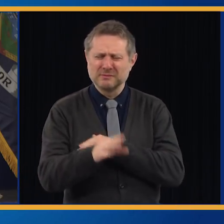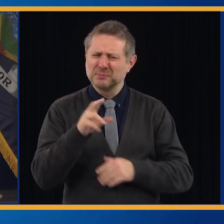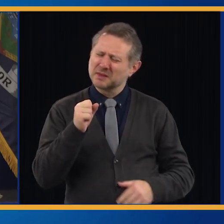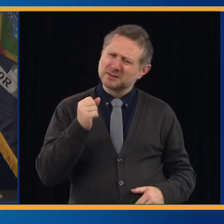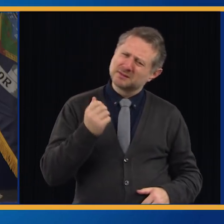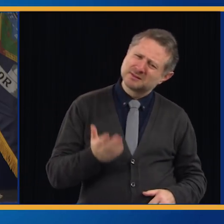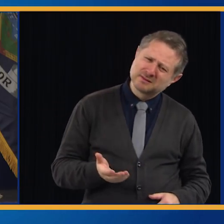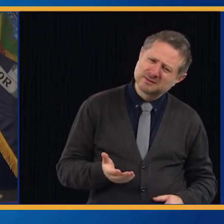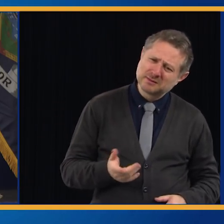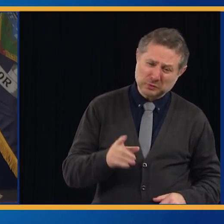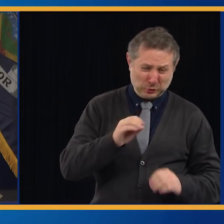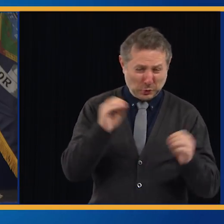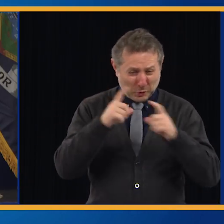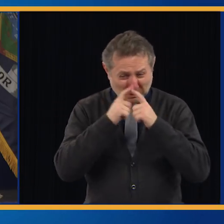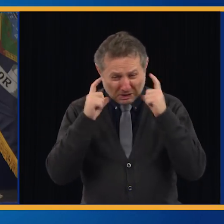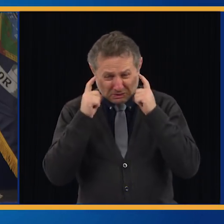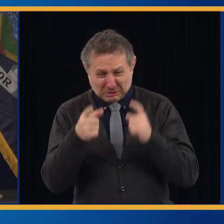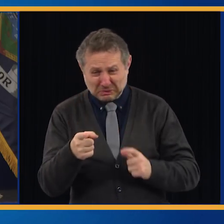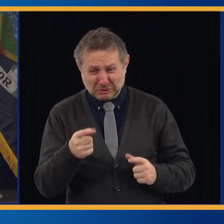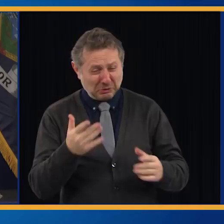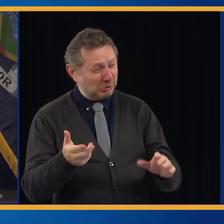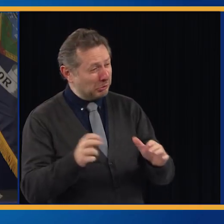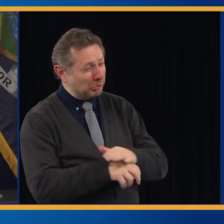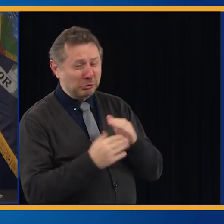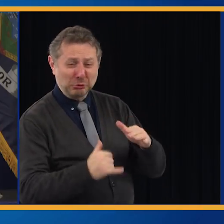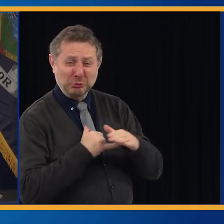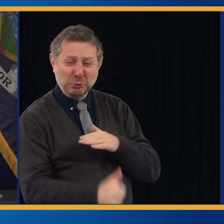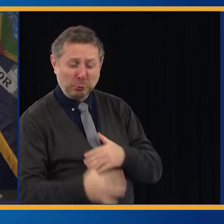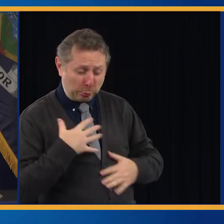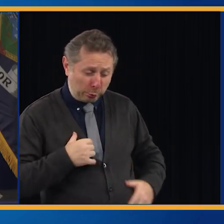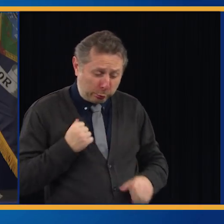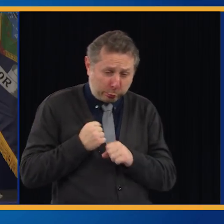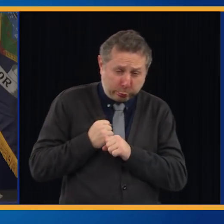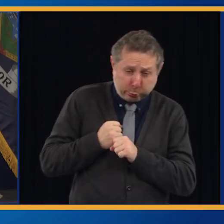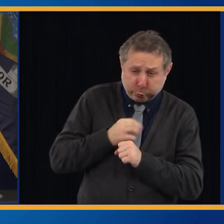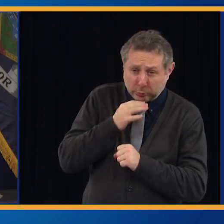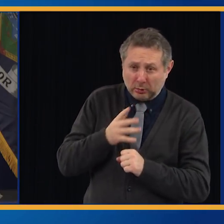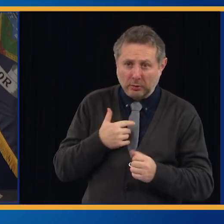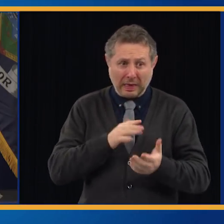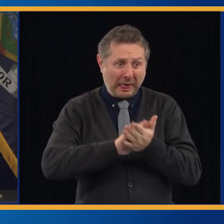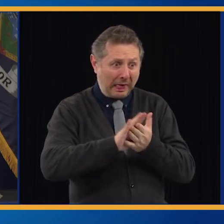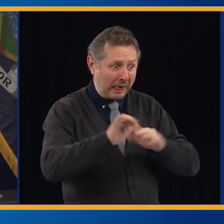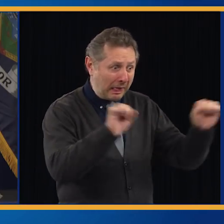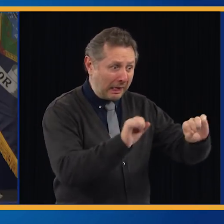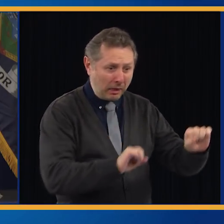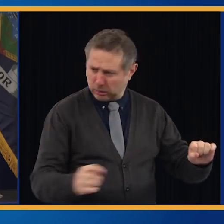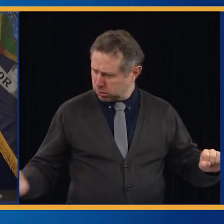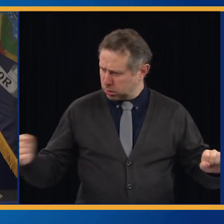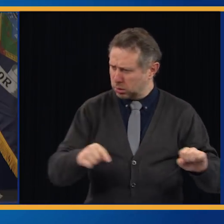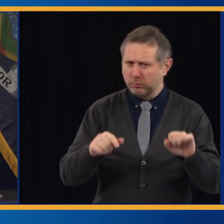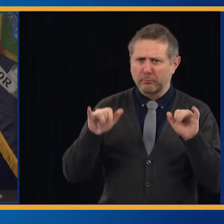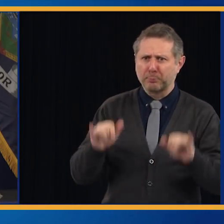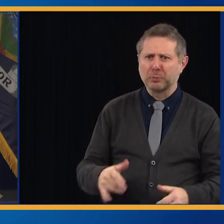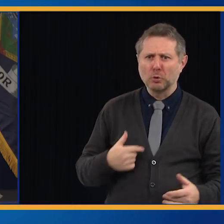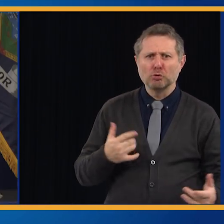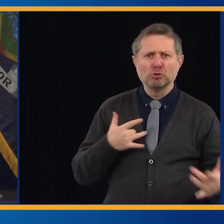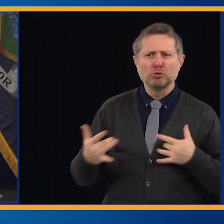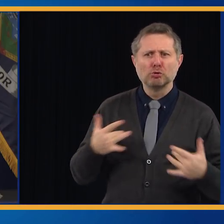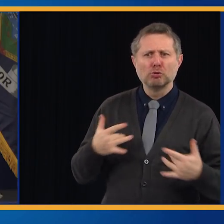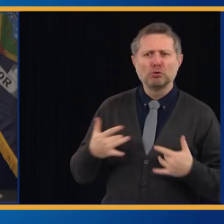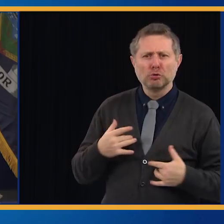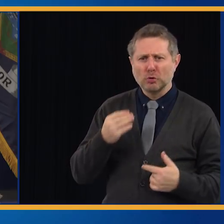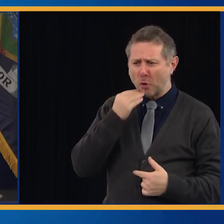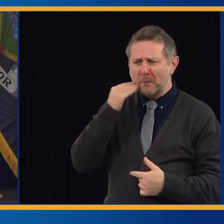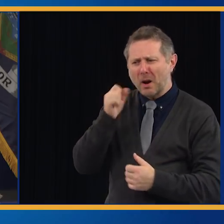masks. You have this whole outbreak. We're concerned about homeless people, so we let them stay on the